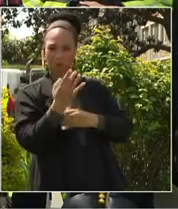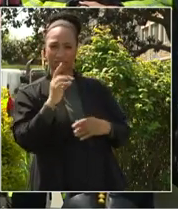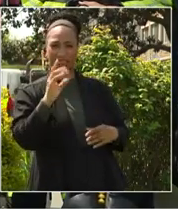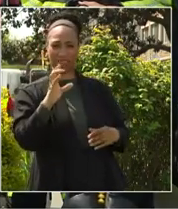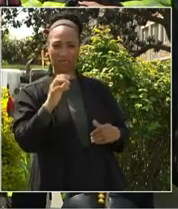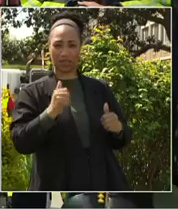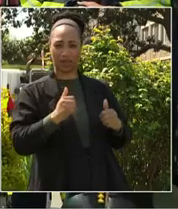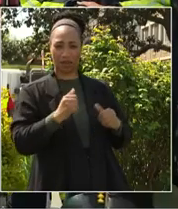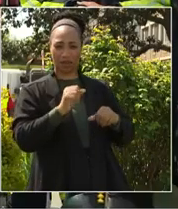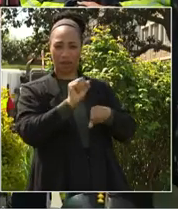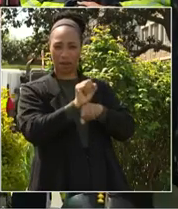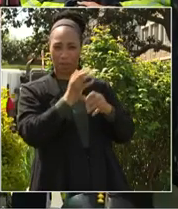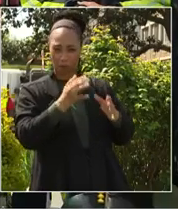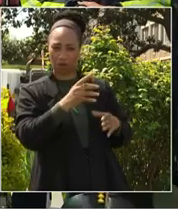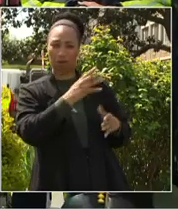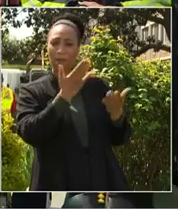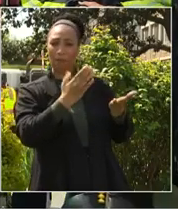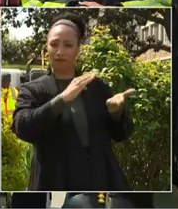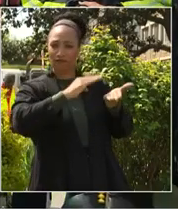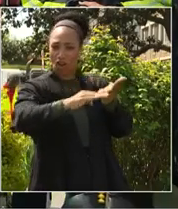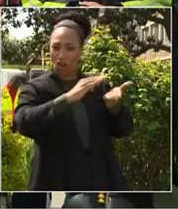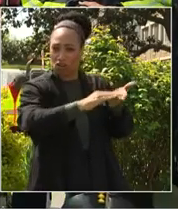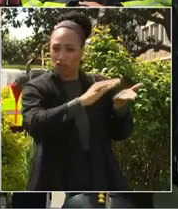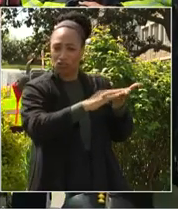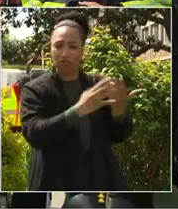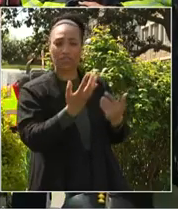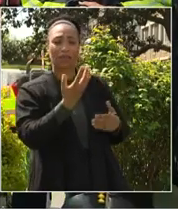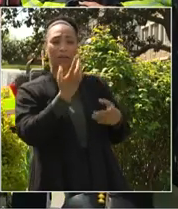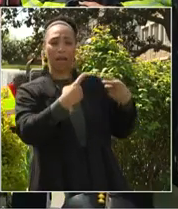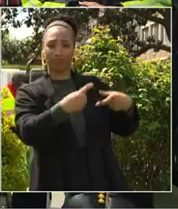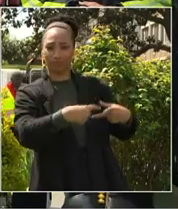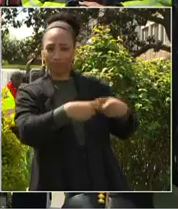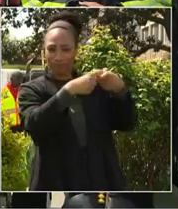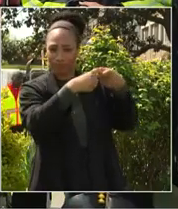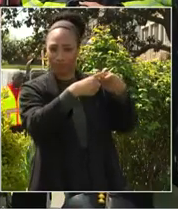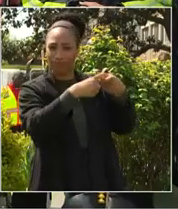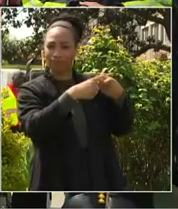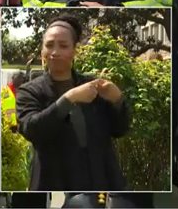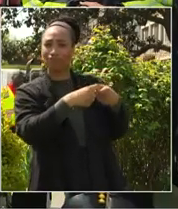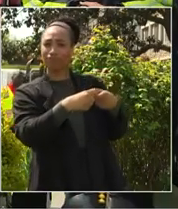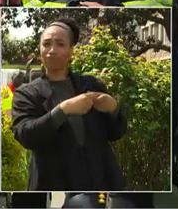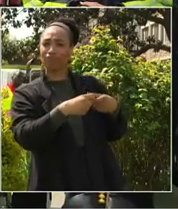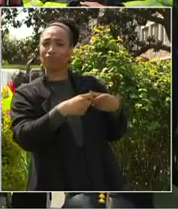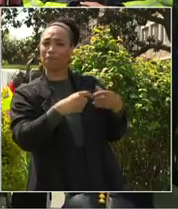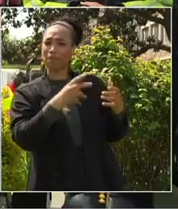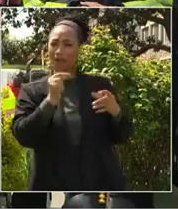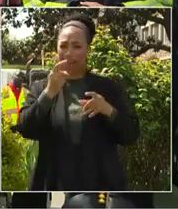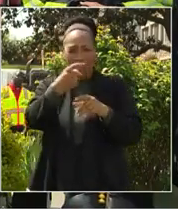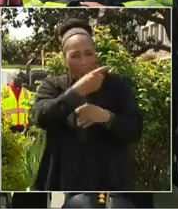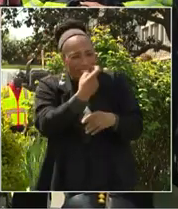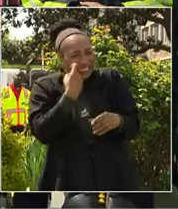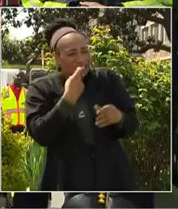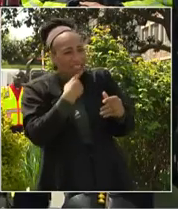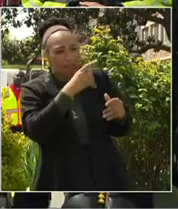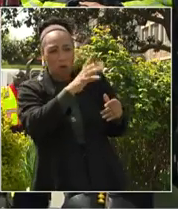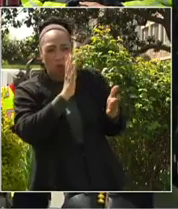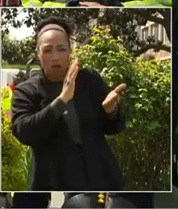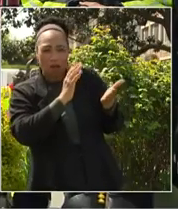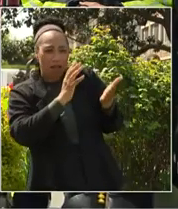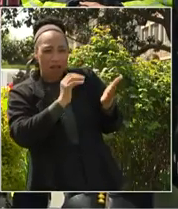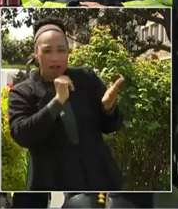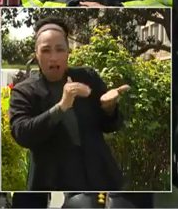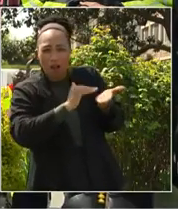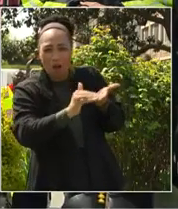rifts. Then we were told there probably wouldn't be layoffs. So can you clarify for D.C. government employees, should they